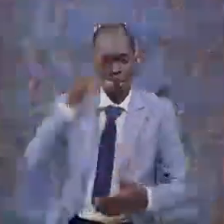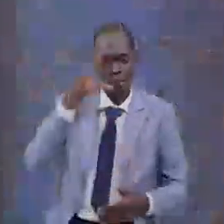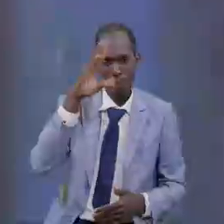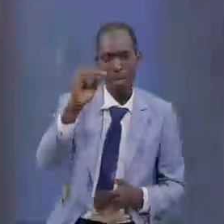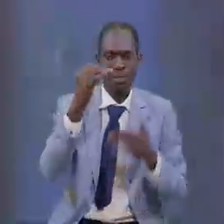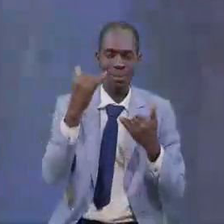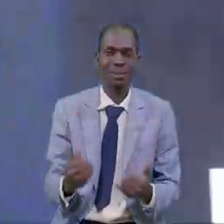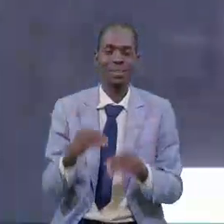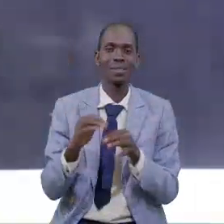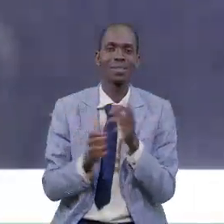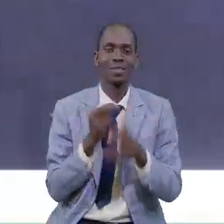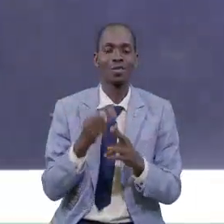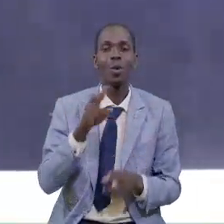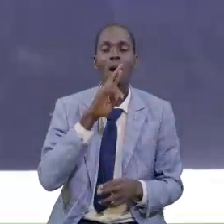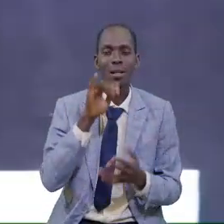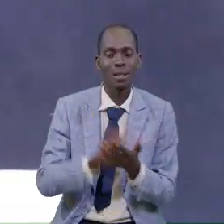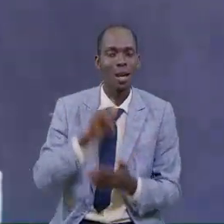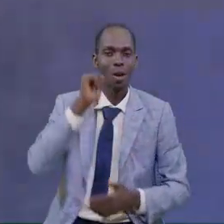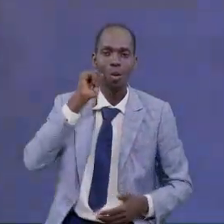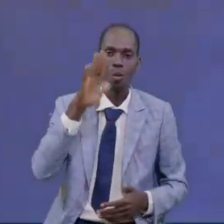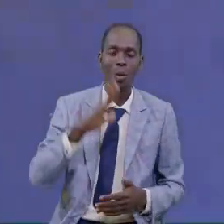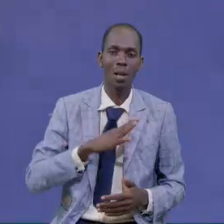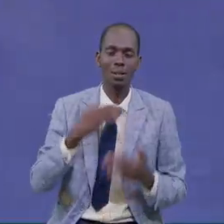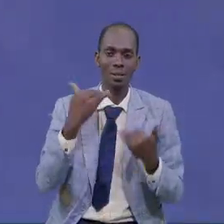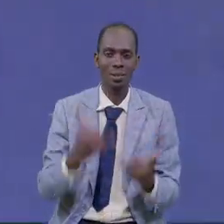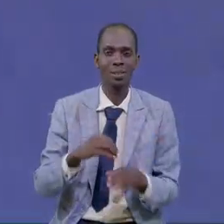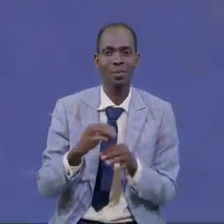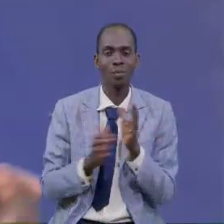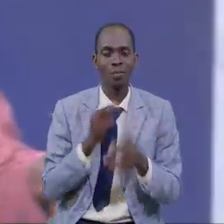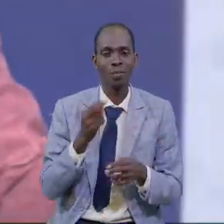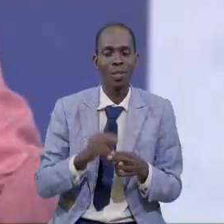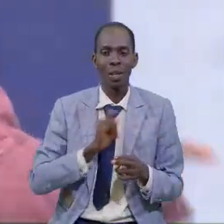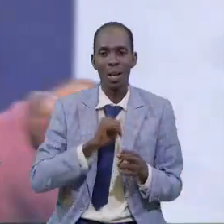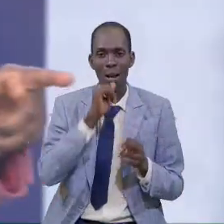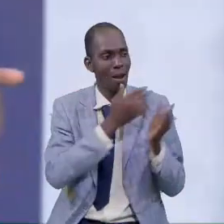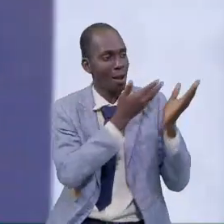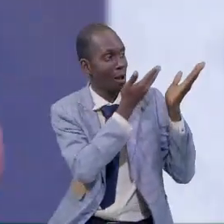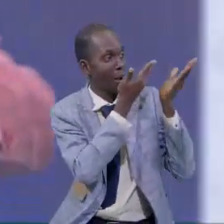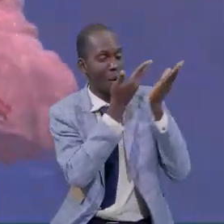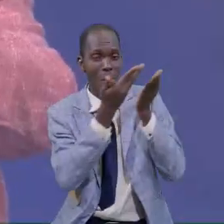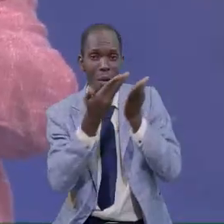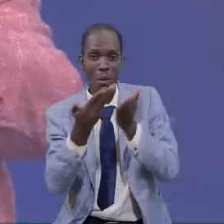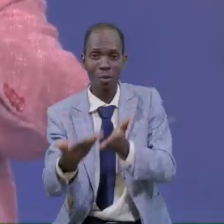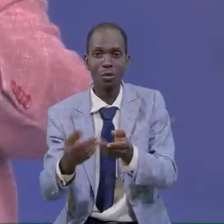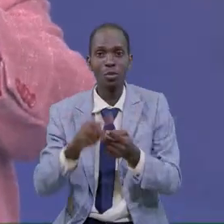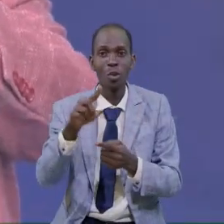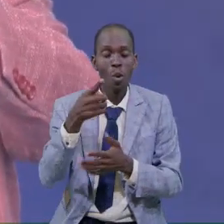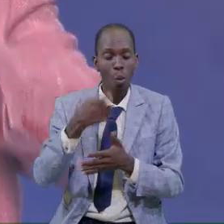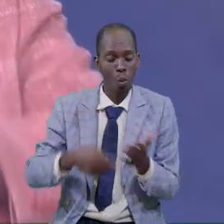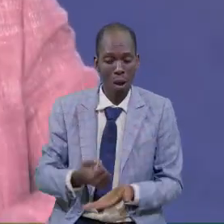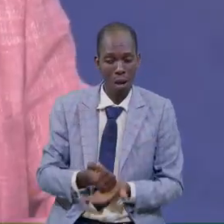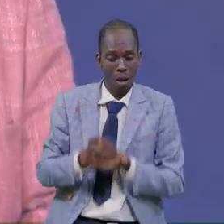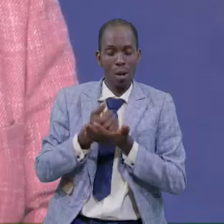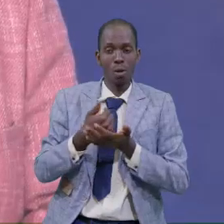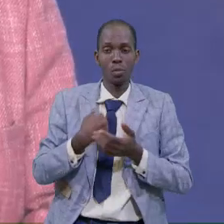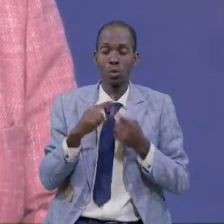that woman. And I'm passing across to you what woke me up. I'm going to wake